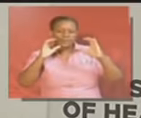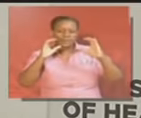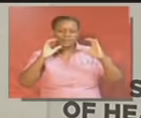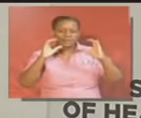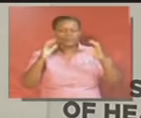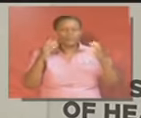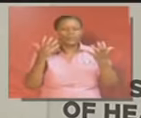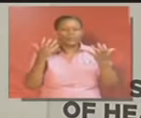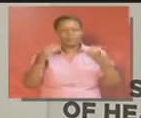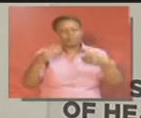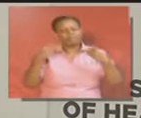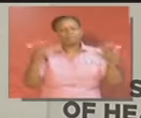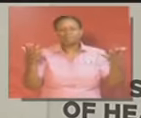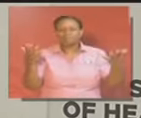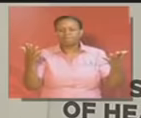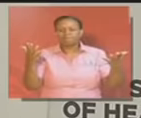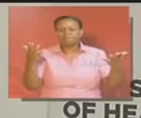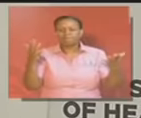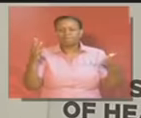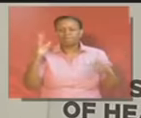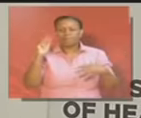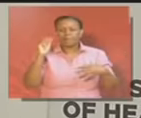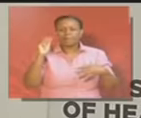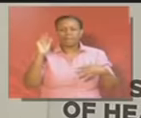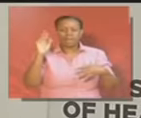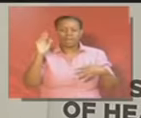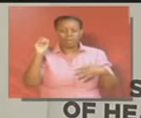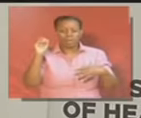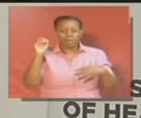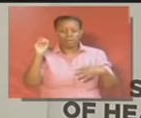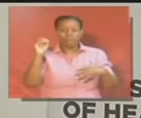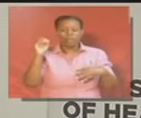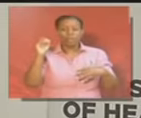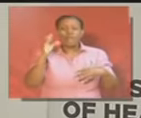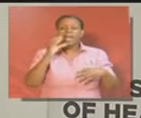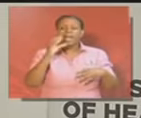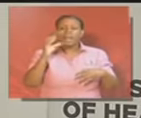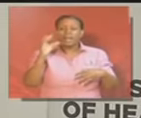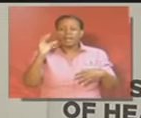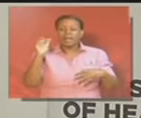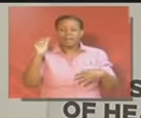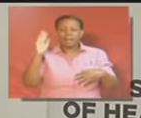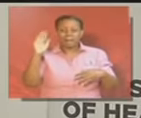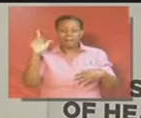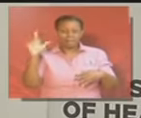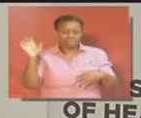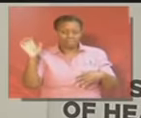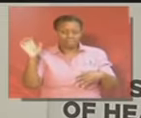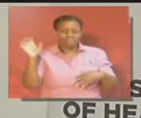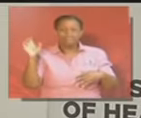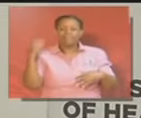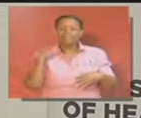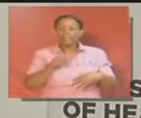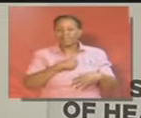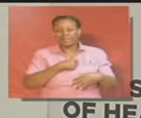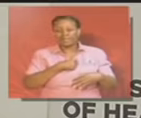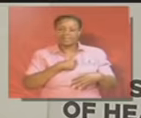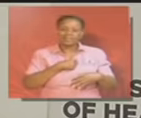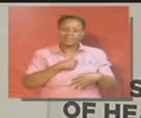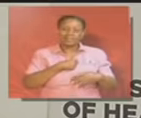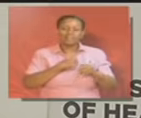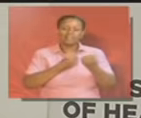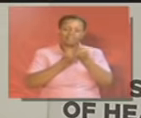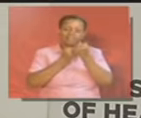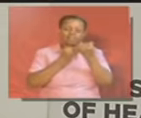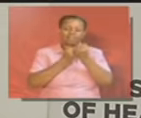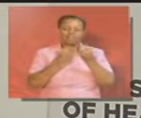Cable Company, who have been, you know, providing that on online and so on for us on their TVs.